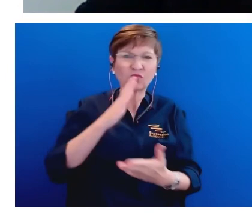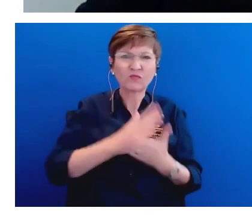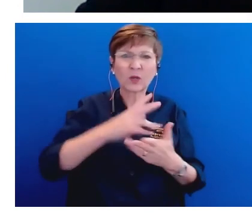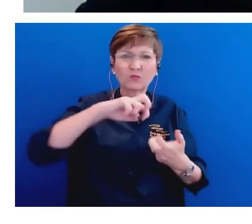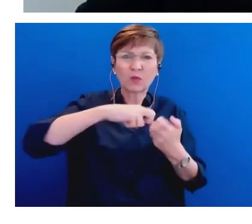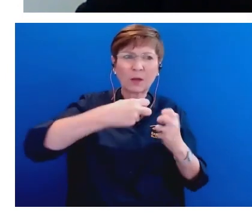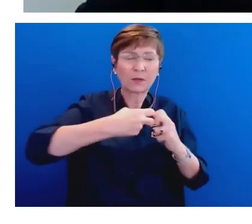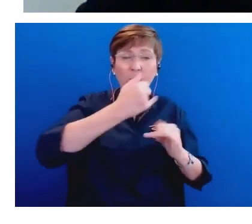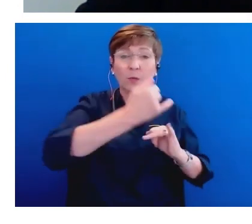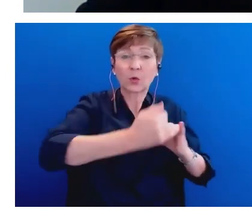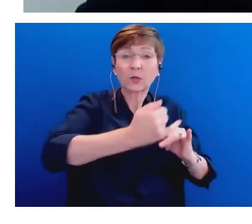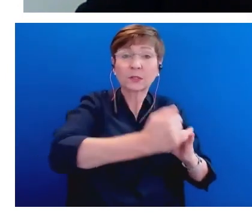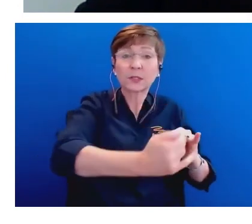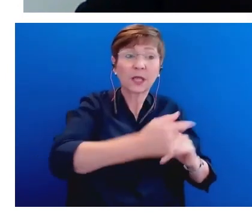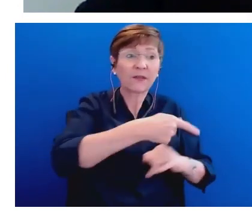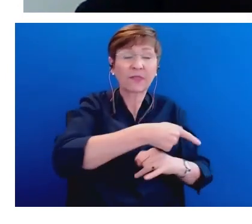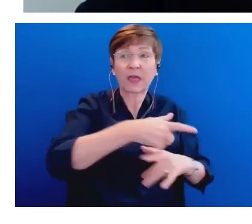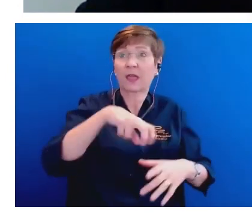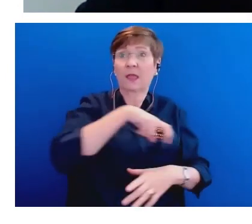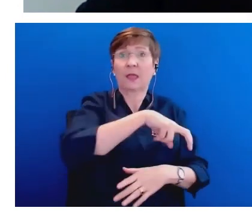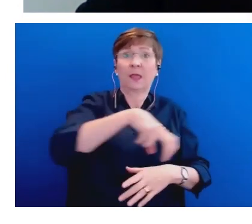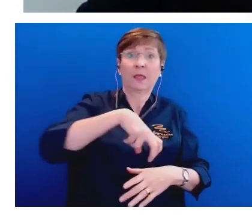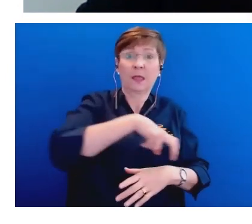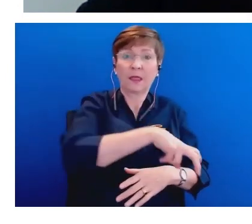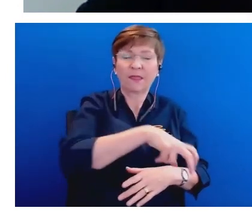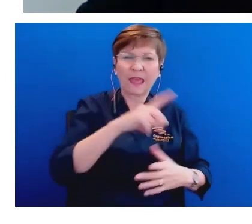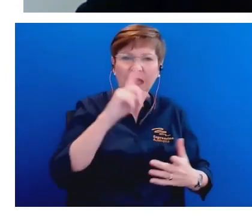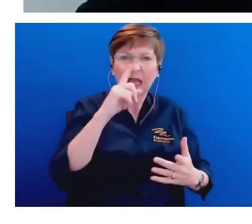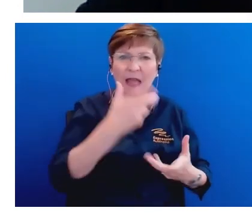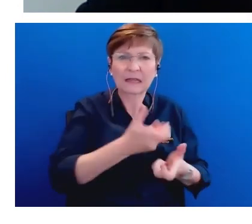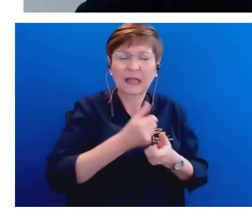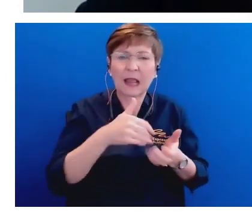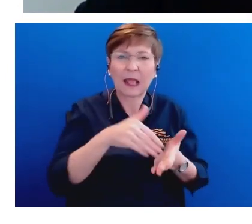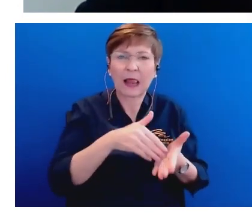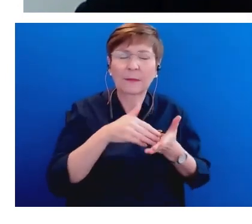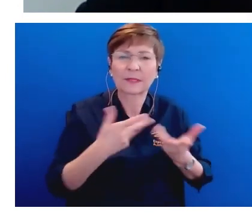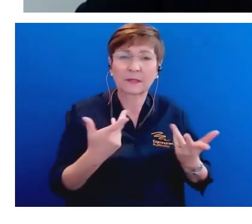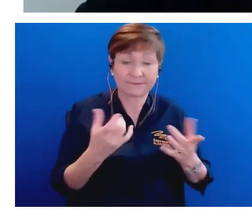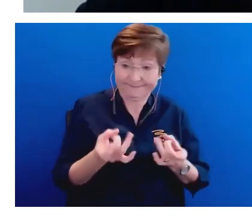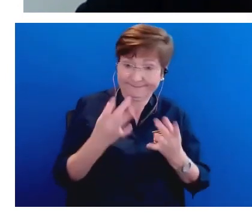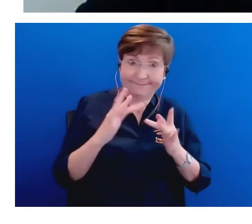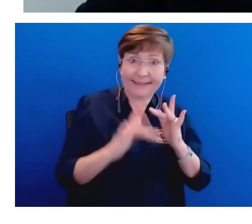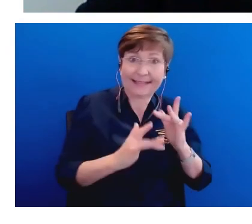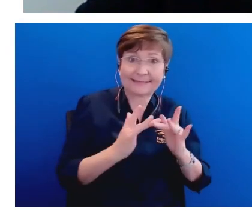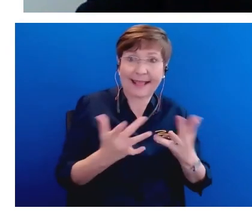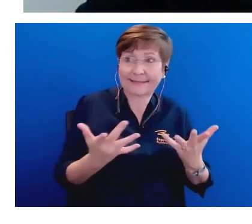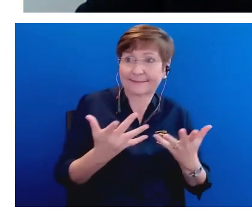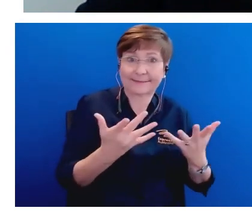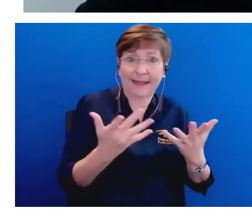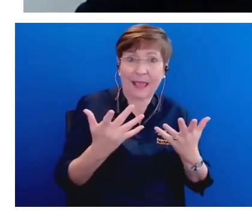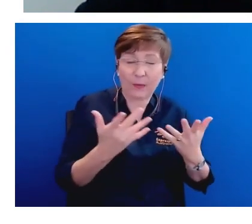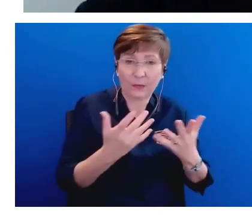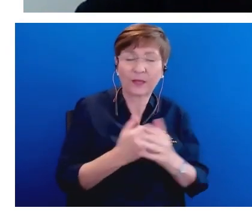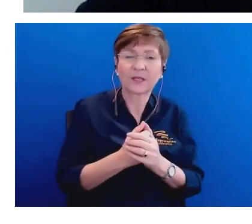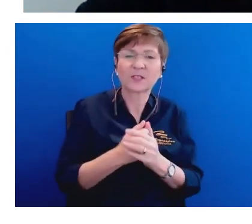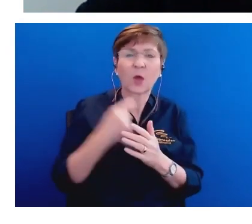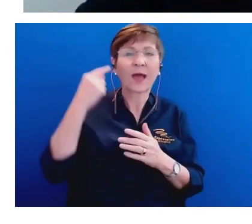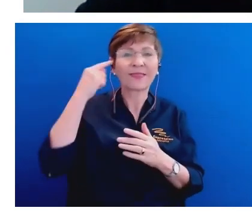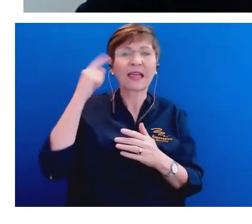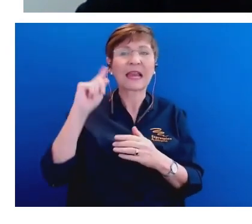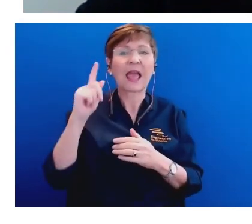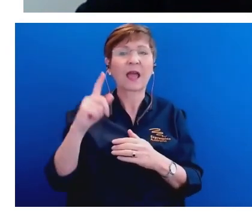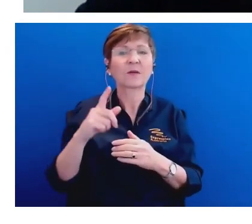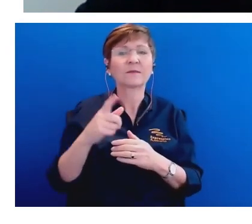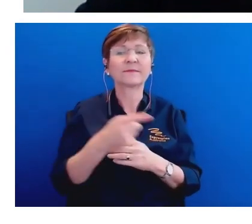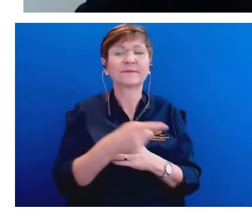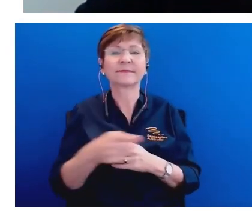get assistance, when you first start to have trouble. And so I think we are certainly seeing an appetite for essential services providers to